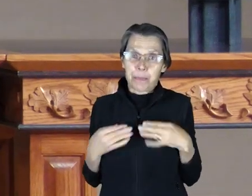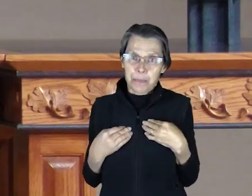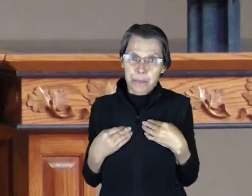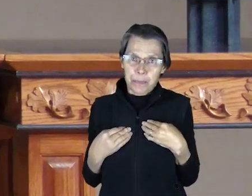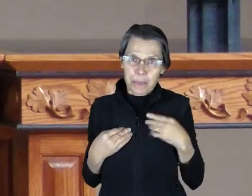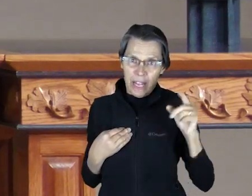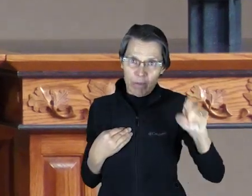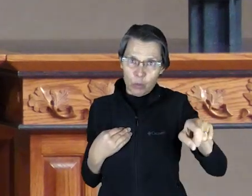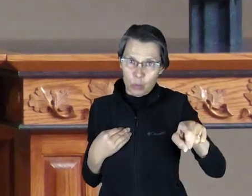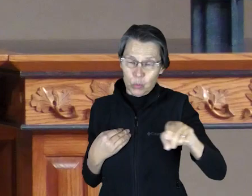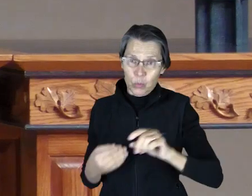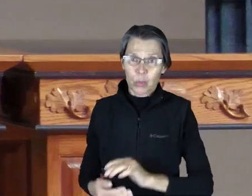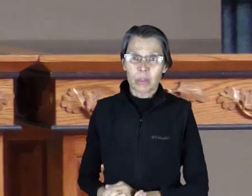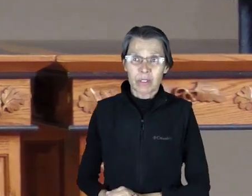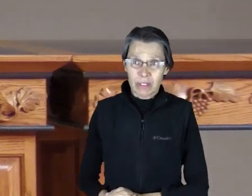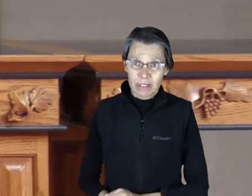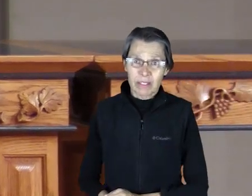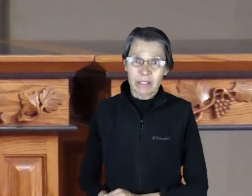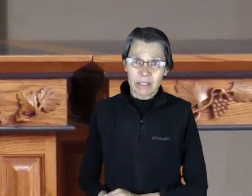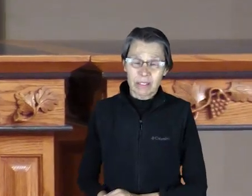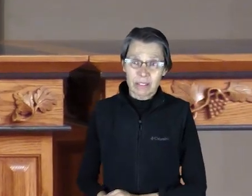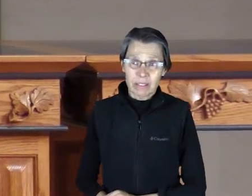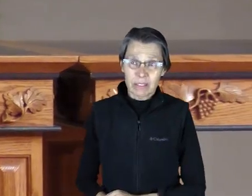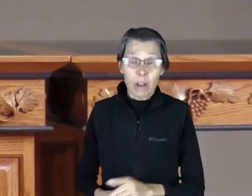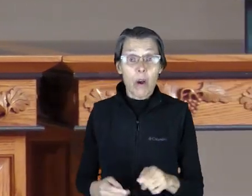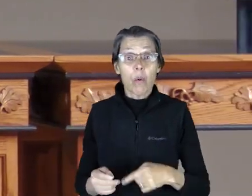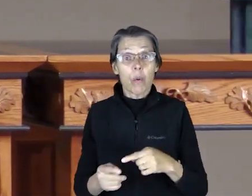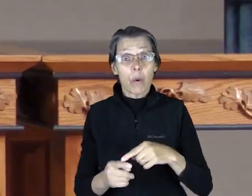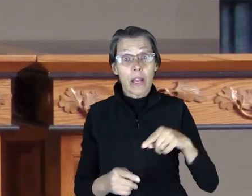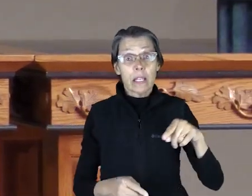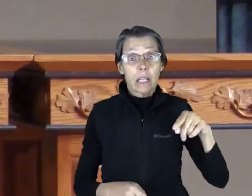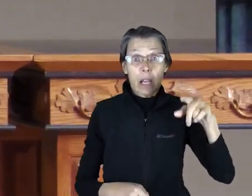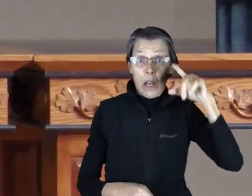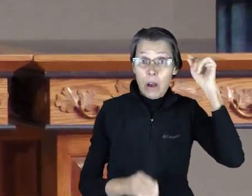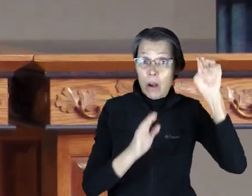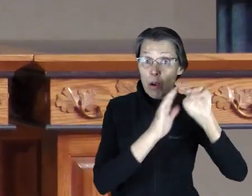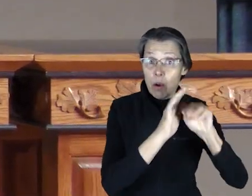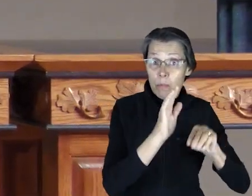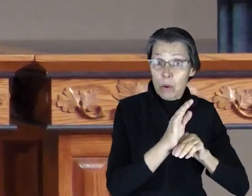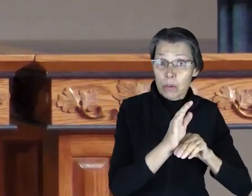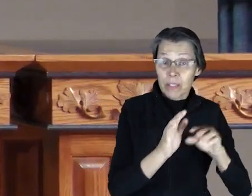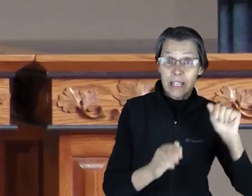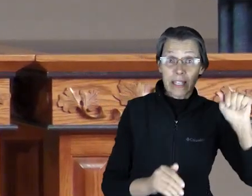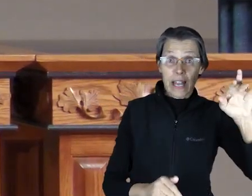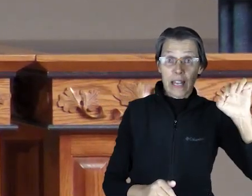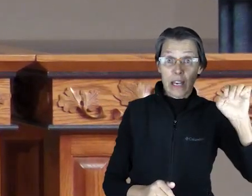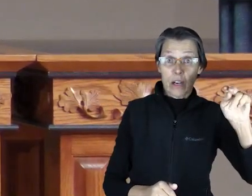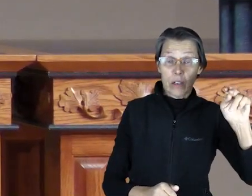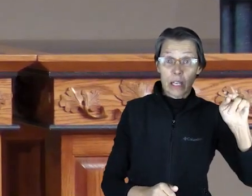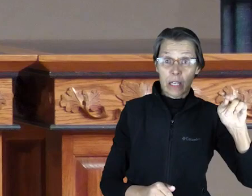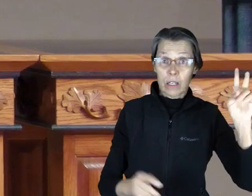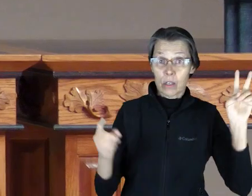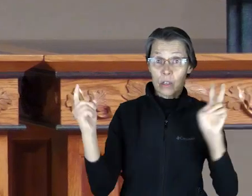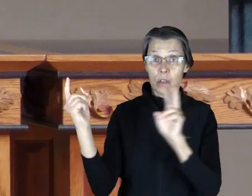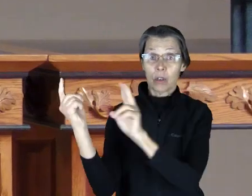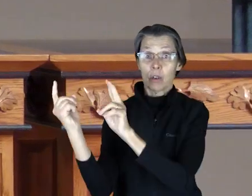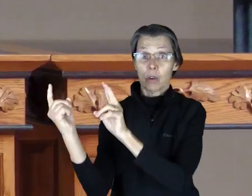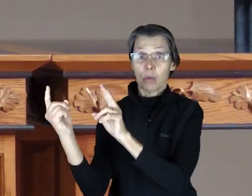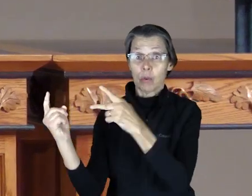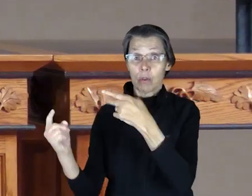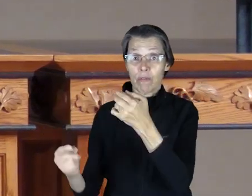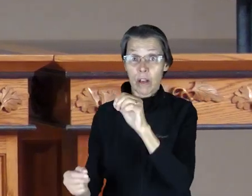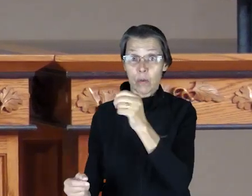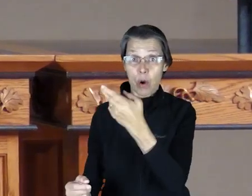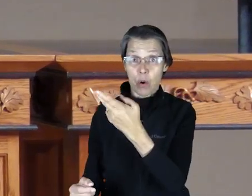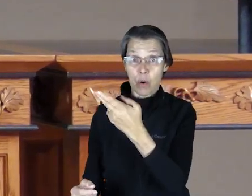When Moses and Aaron go to Pharaoh, and we heard those scriptures this morning, and they say to Pharaoh, the Lord our